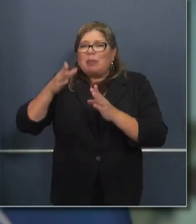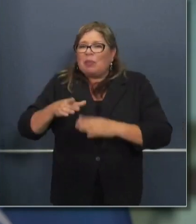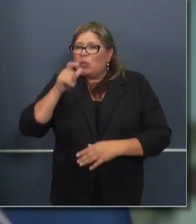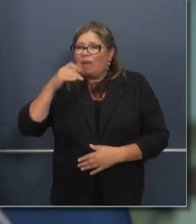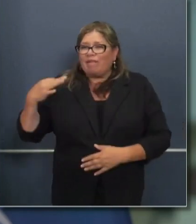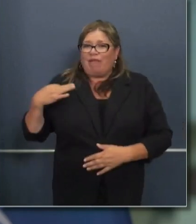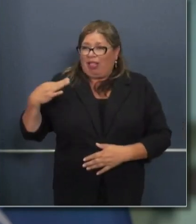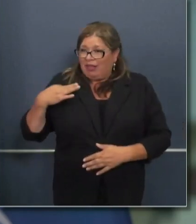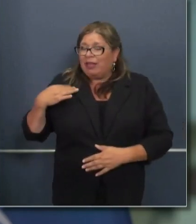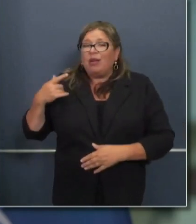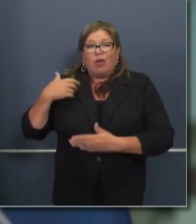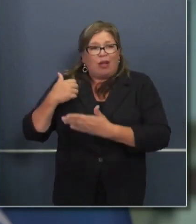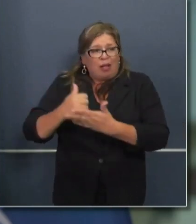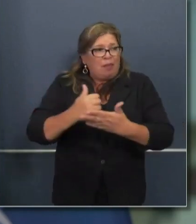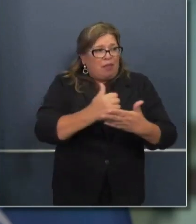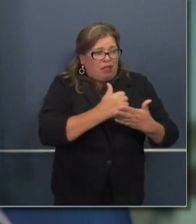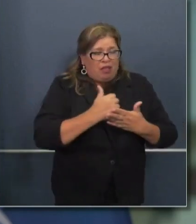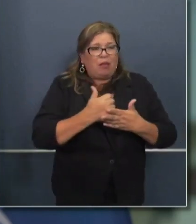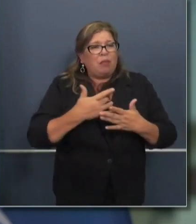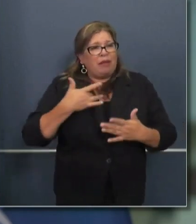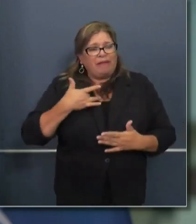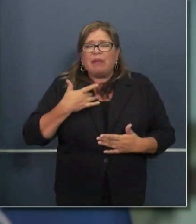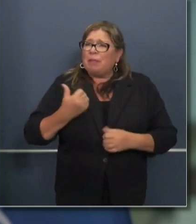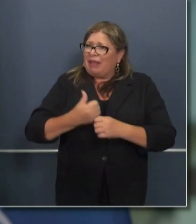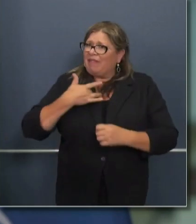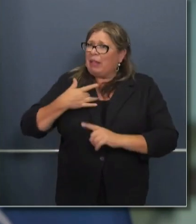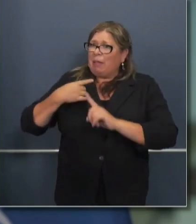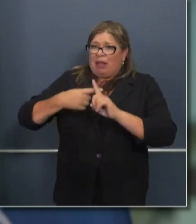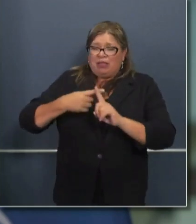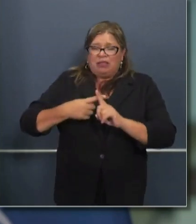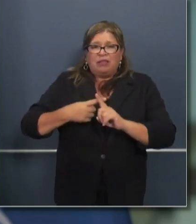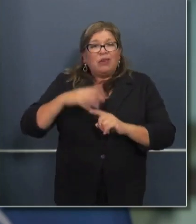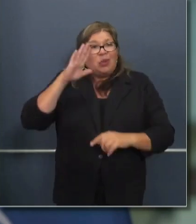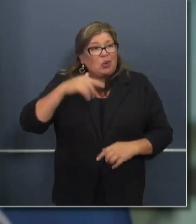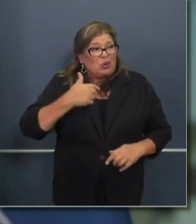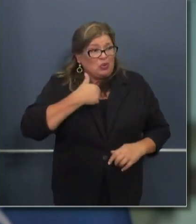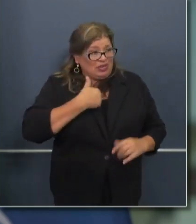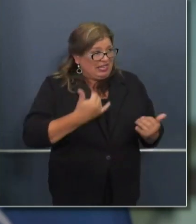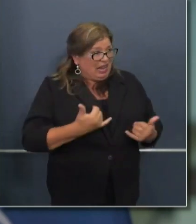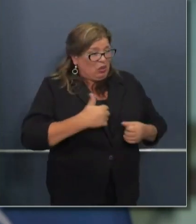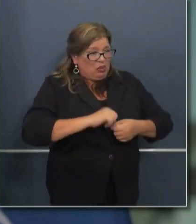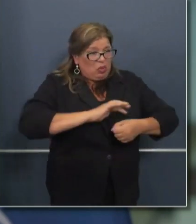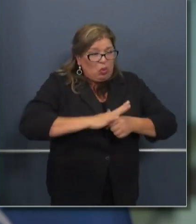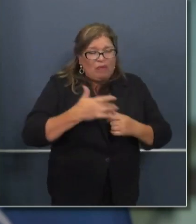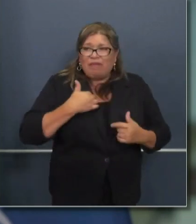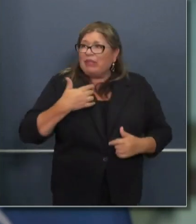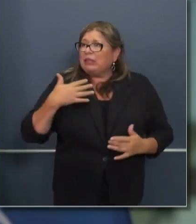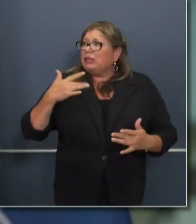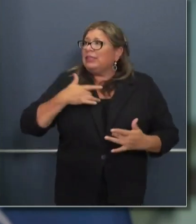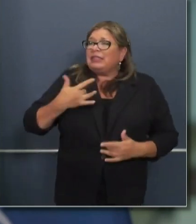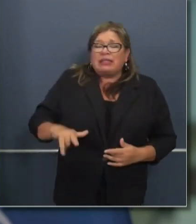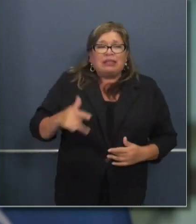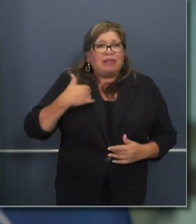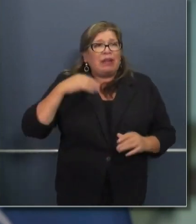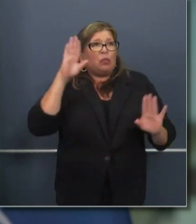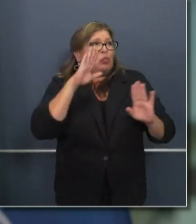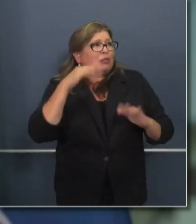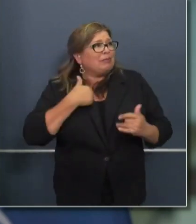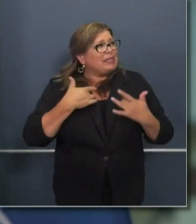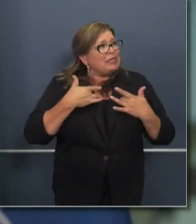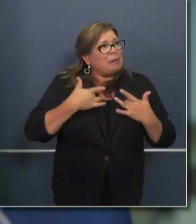blue, you're feeling, again, fearful, anxious, again, a little fragile, one of the most significant ways you